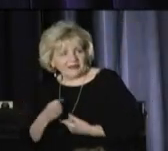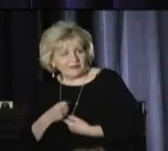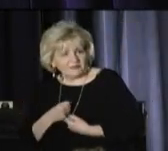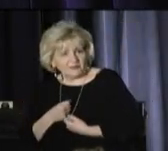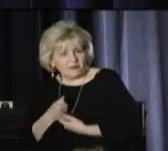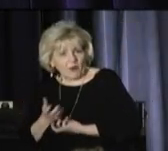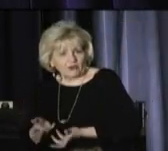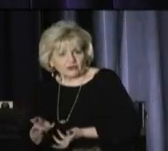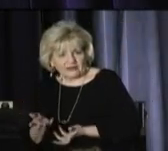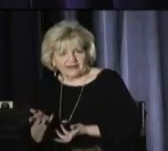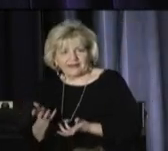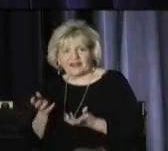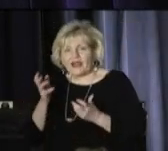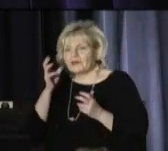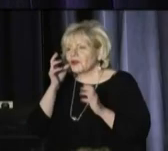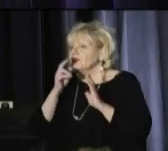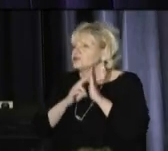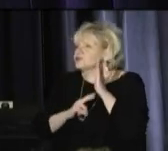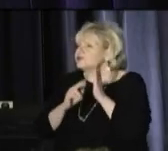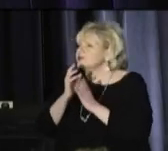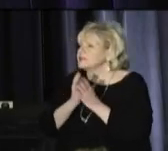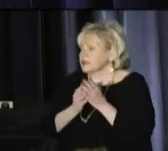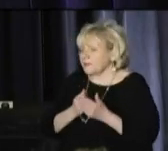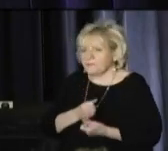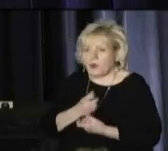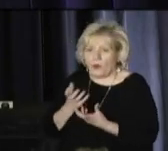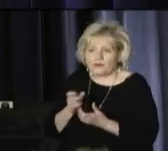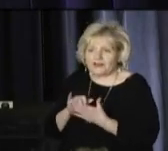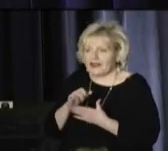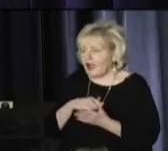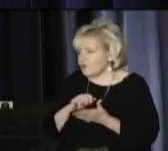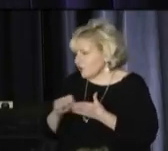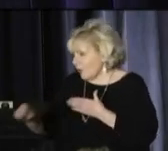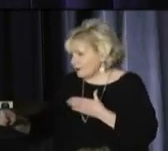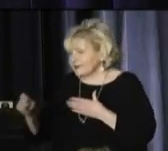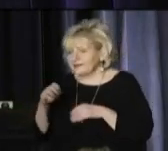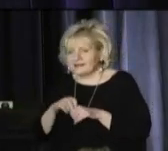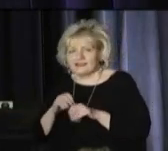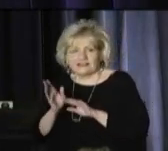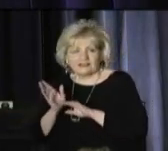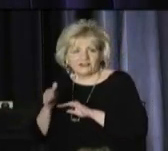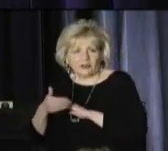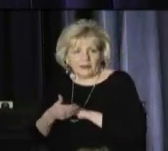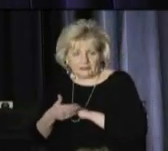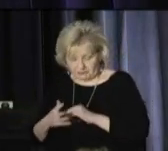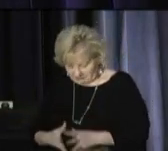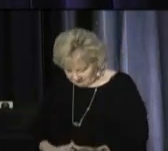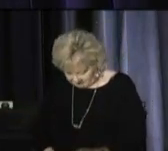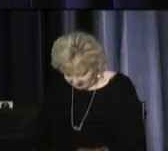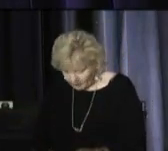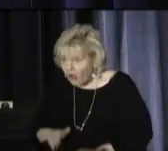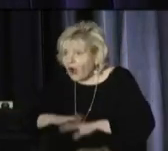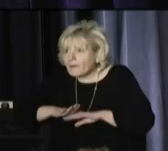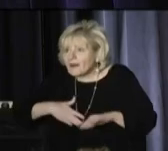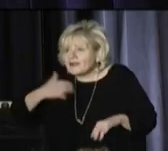So I'm gonna read you a couple of the poems that I wrote in Jamaica on like my phone.